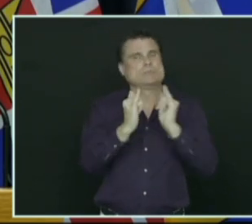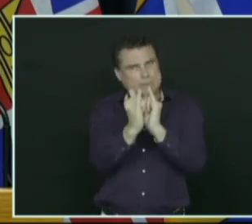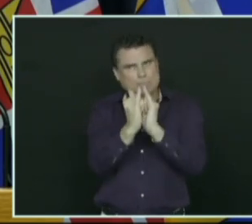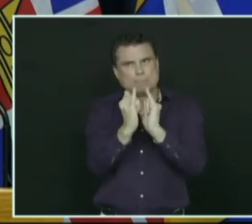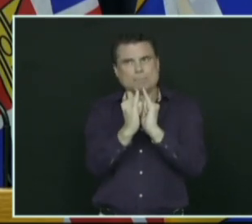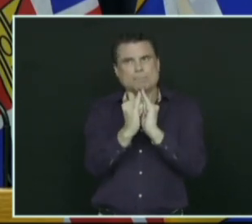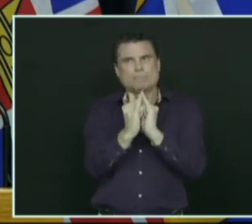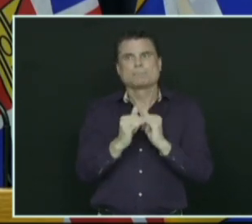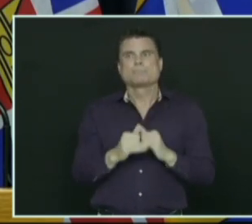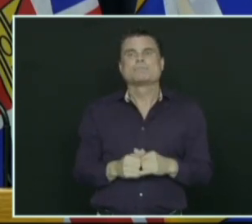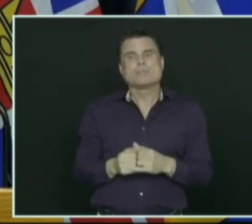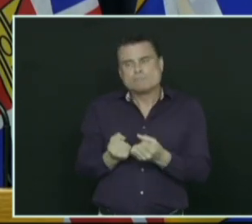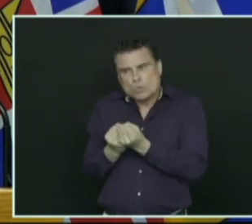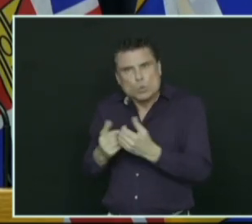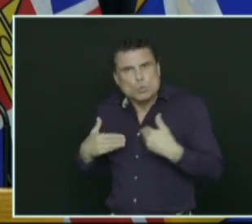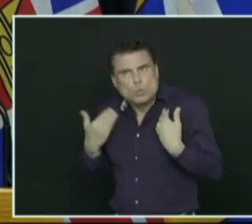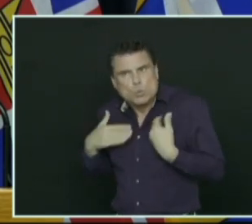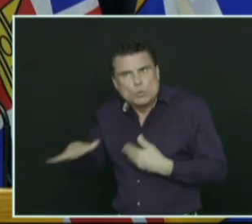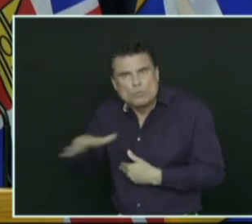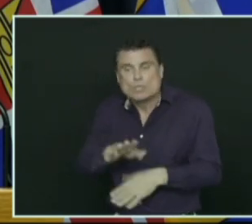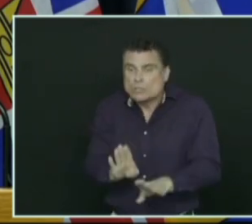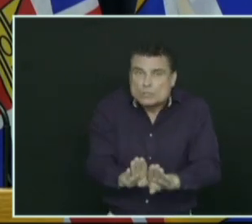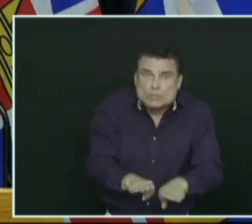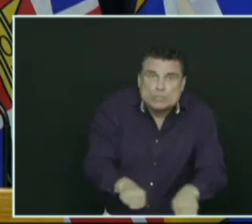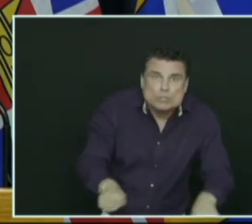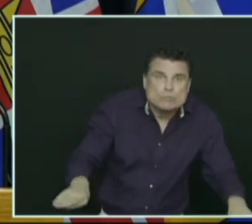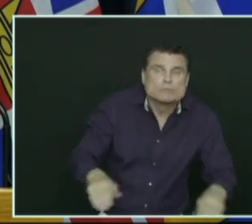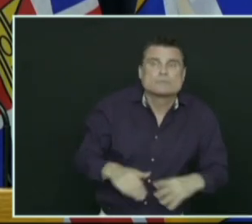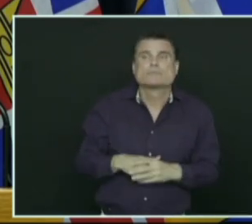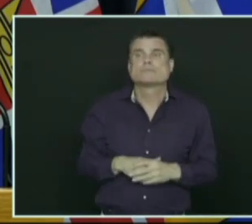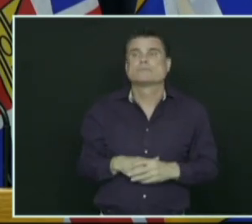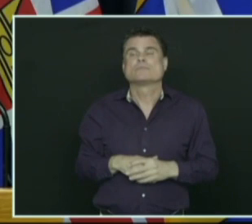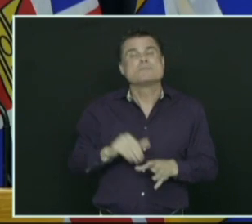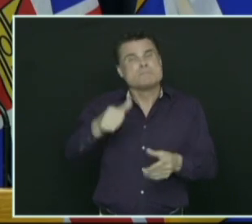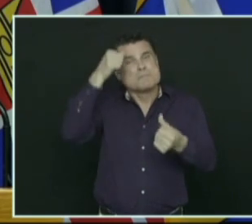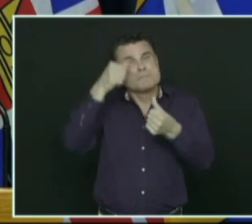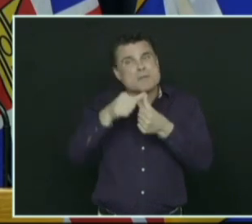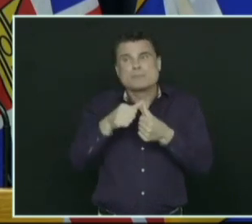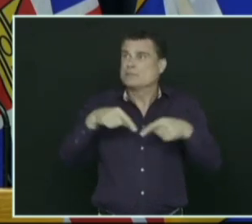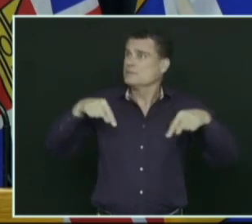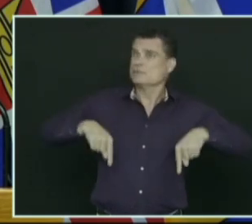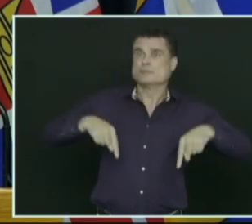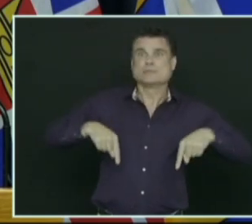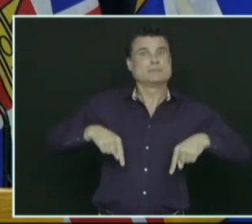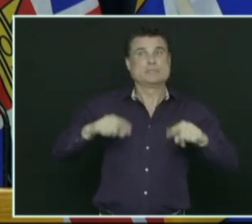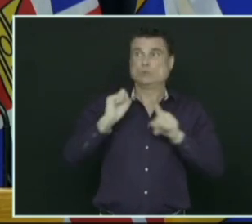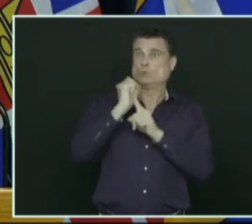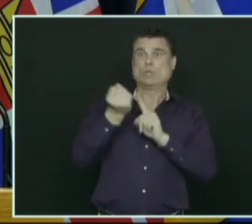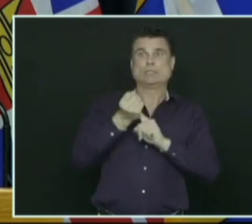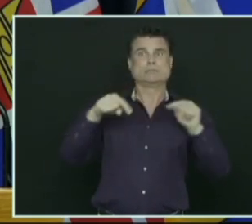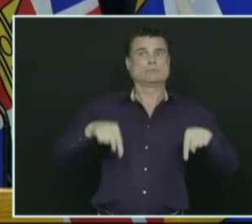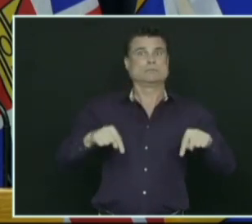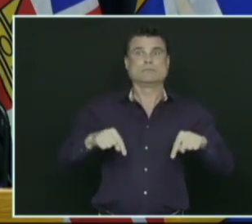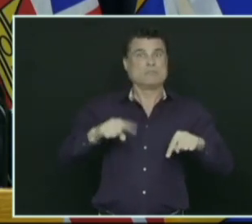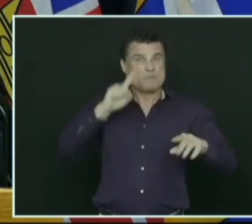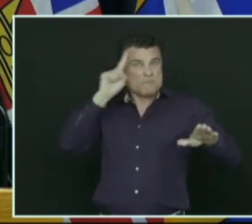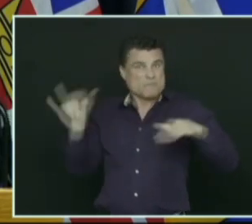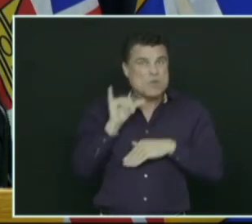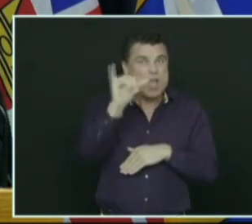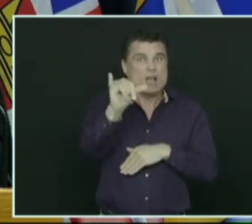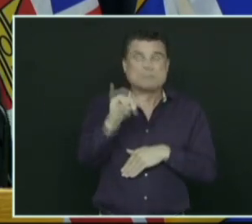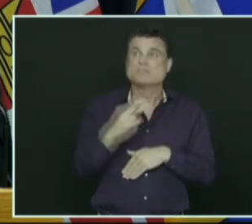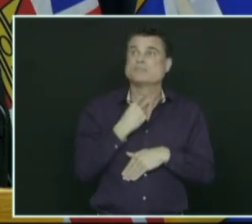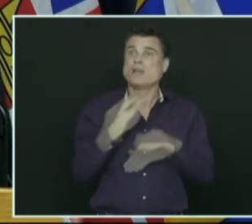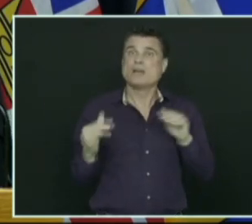the 1,490 cases, and the majority of which, of course, are recovered in BC now. We